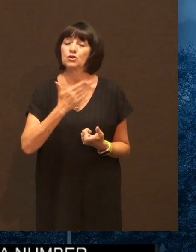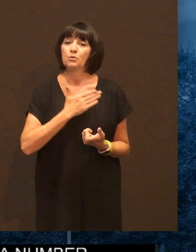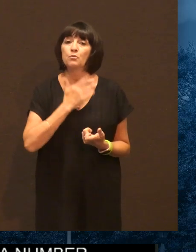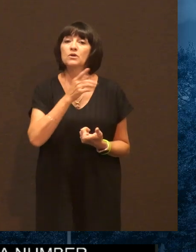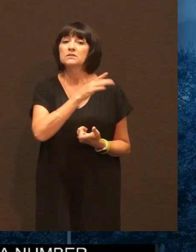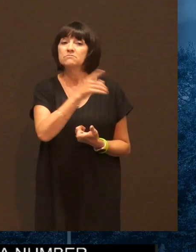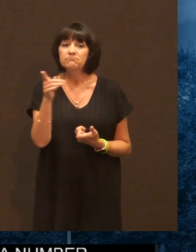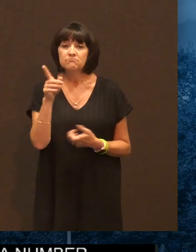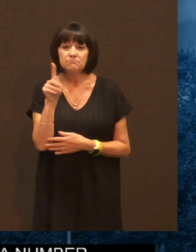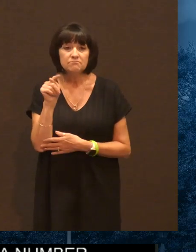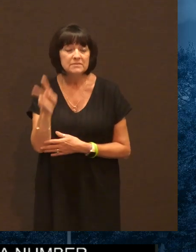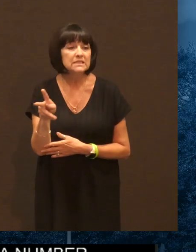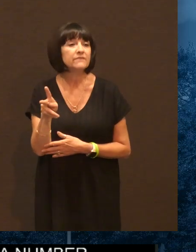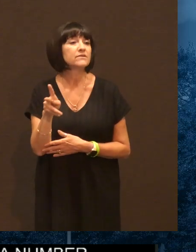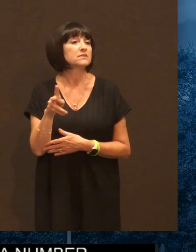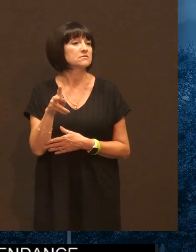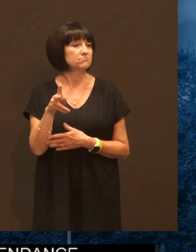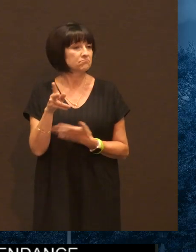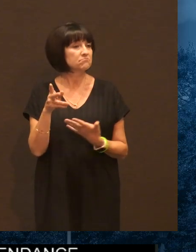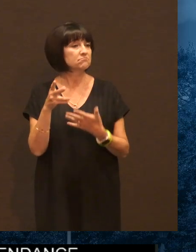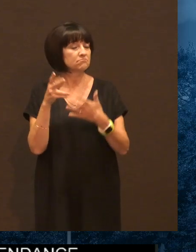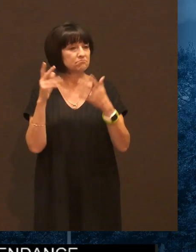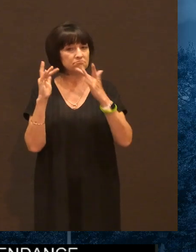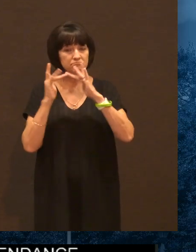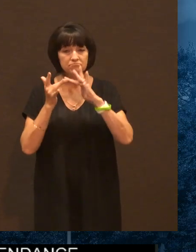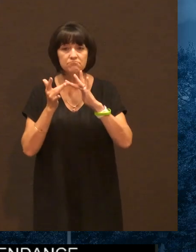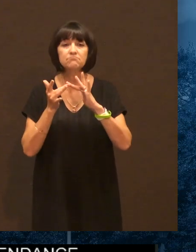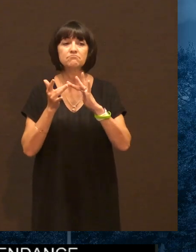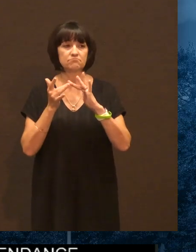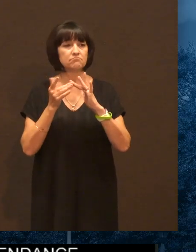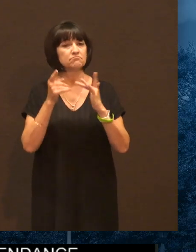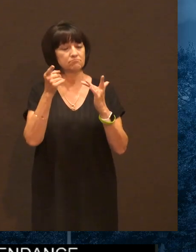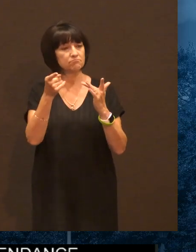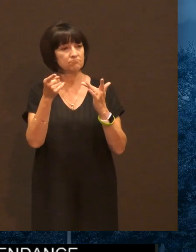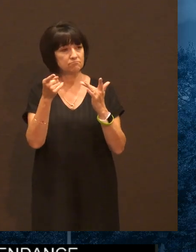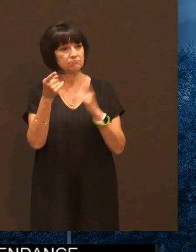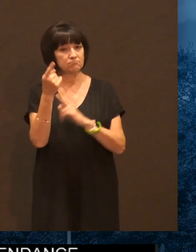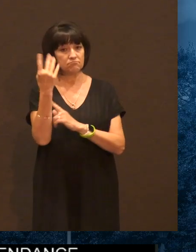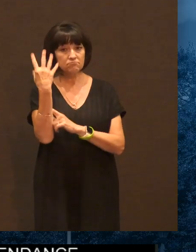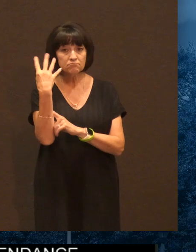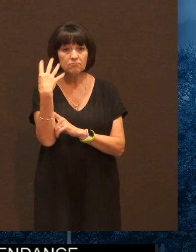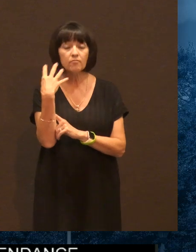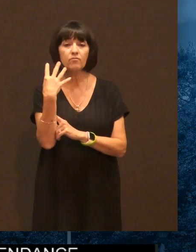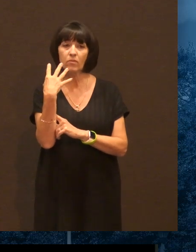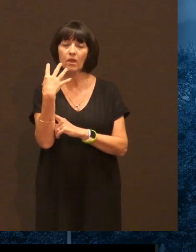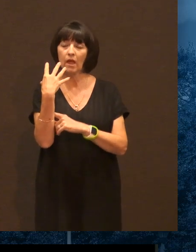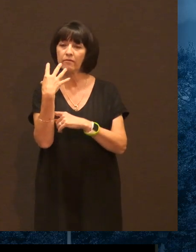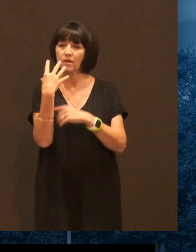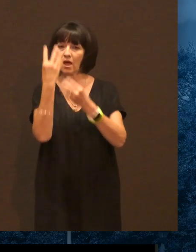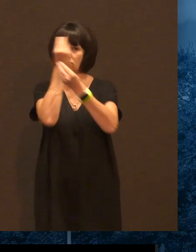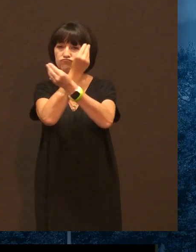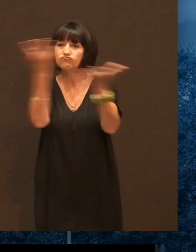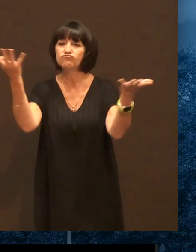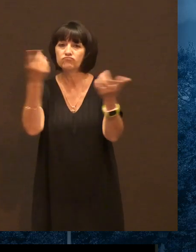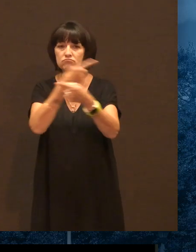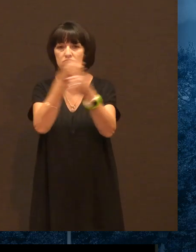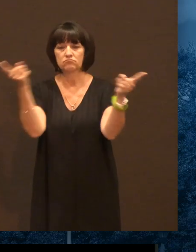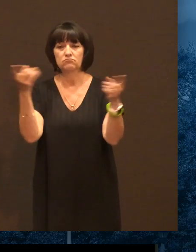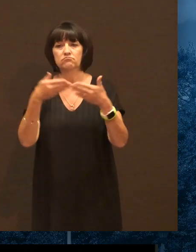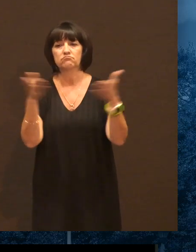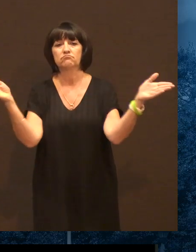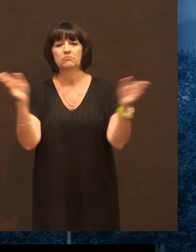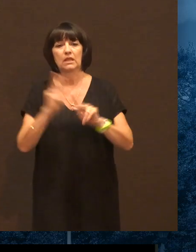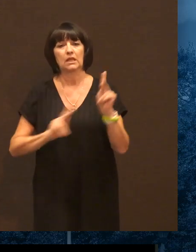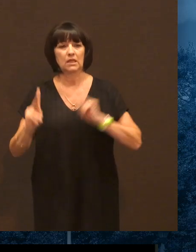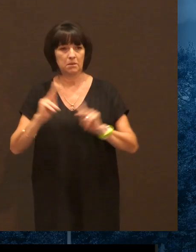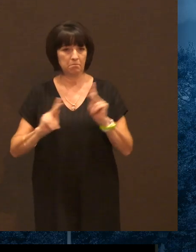attendance of members of the media and your help in getting this information to the public, because it's the only way that we can